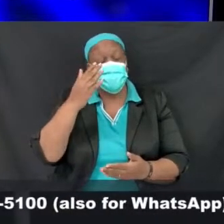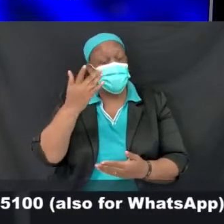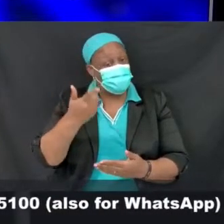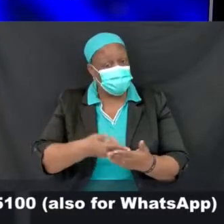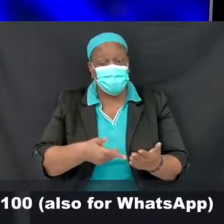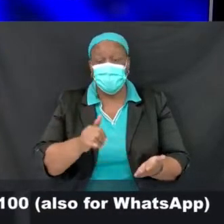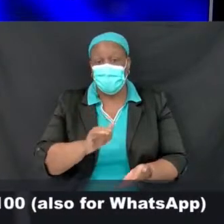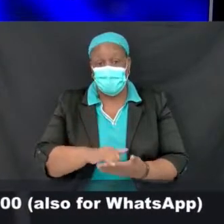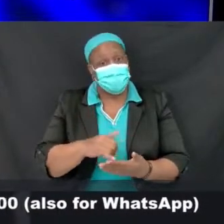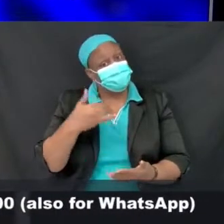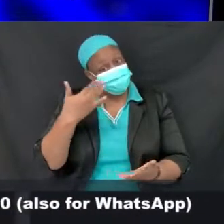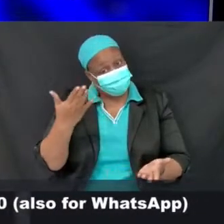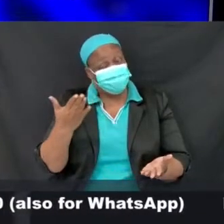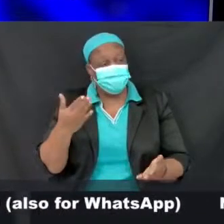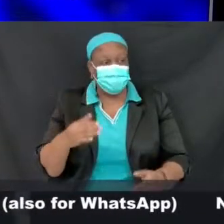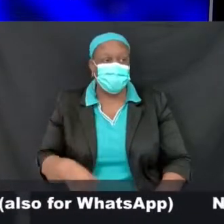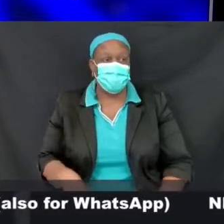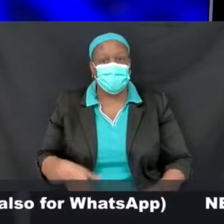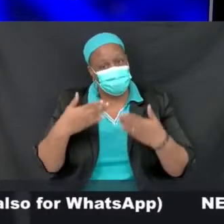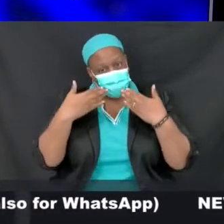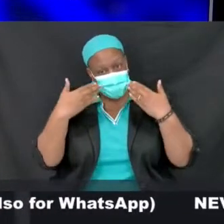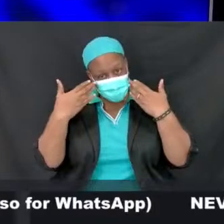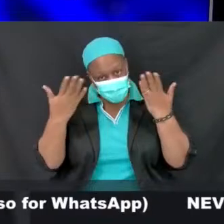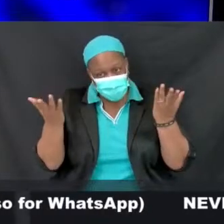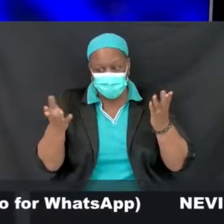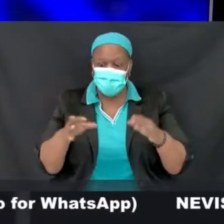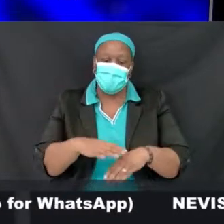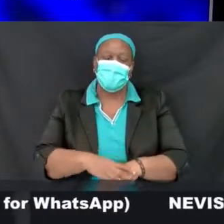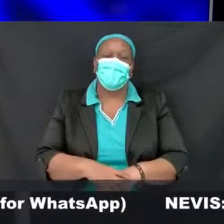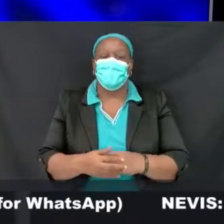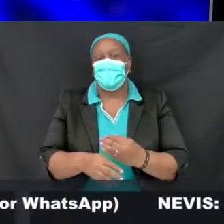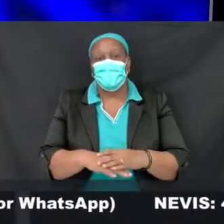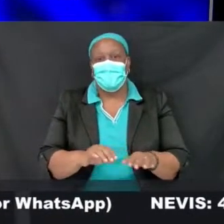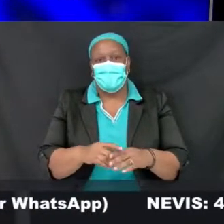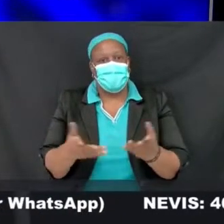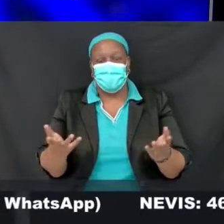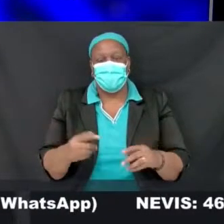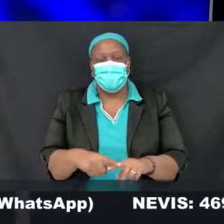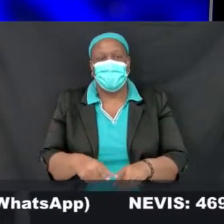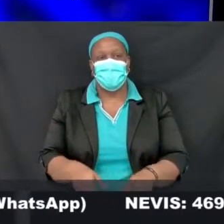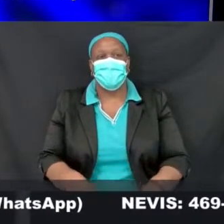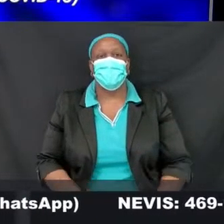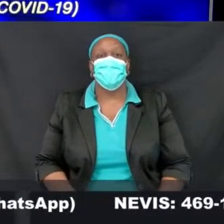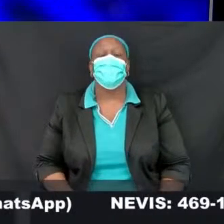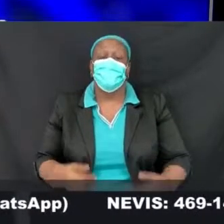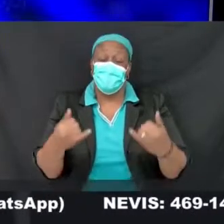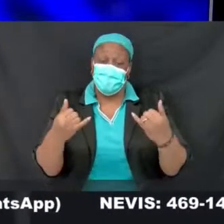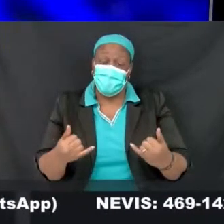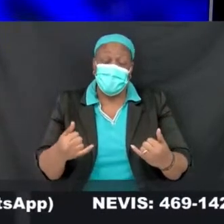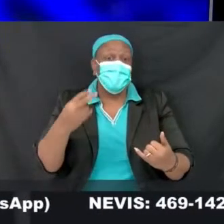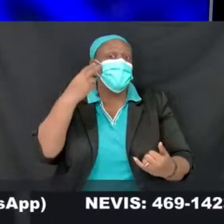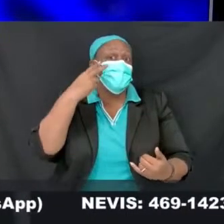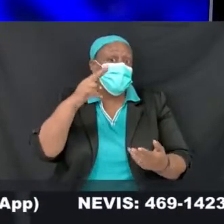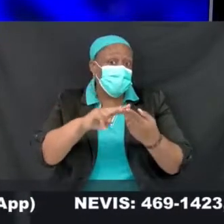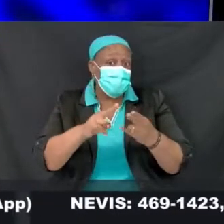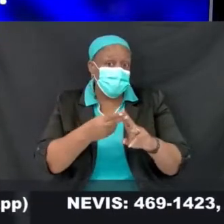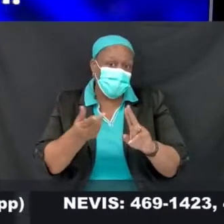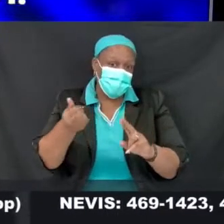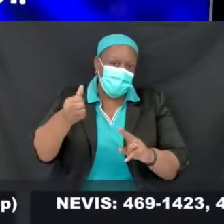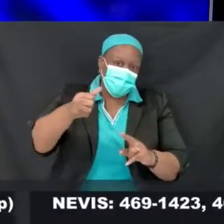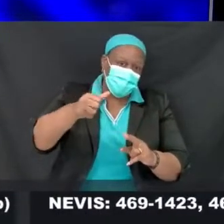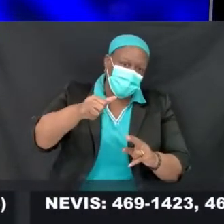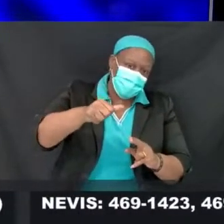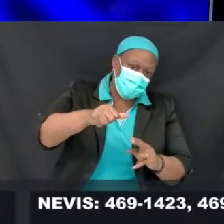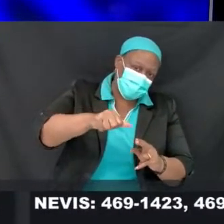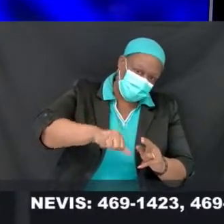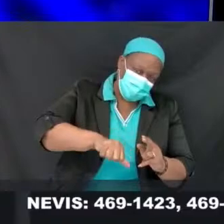aware of. We continue to see new COVID-19 infections trending downwards, which is an indication that you